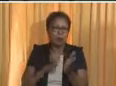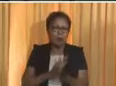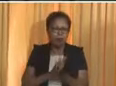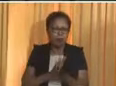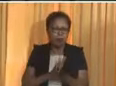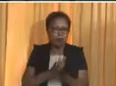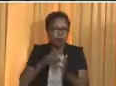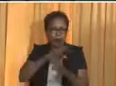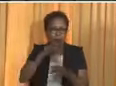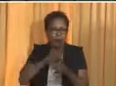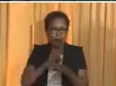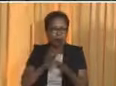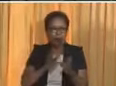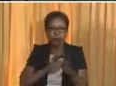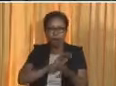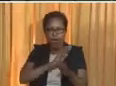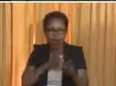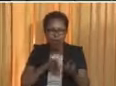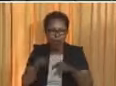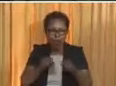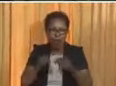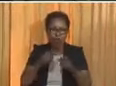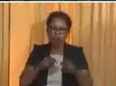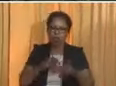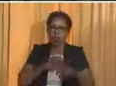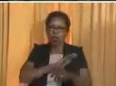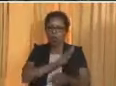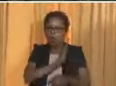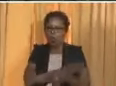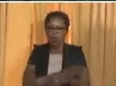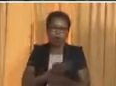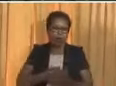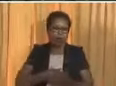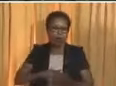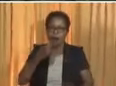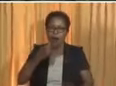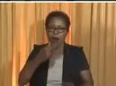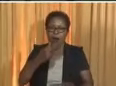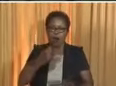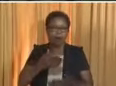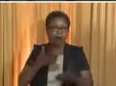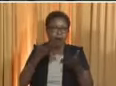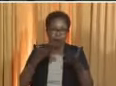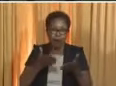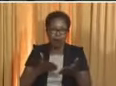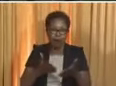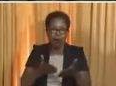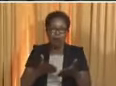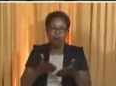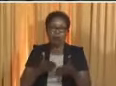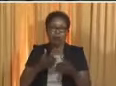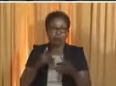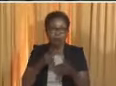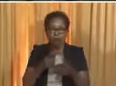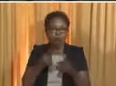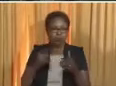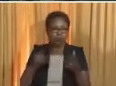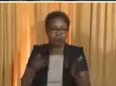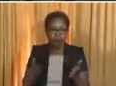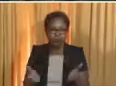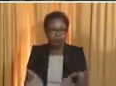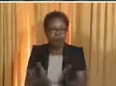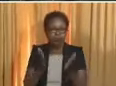of authoritarian control. Concentration of power in the president was one of the factors that prompted demands for a